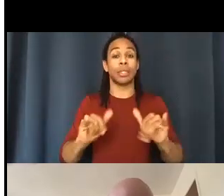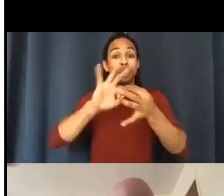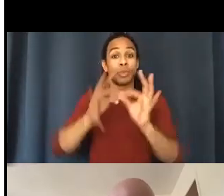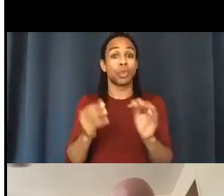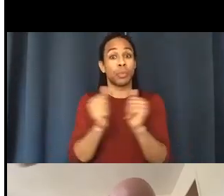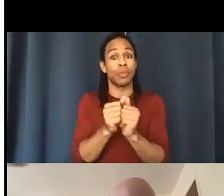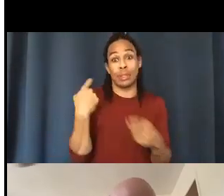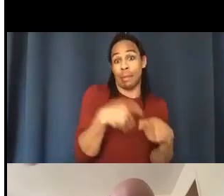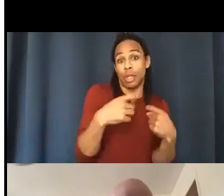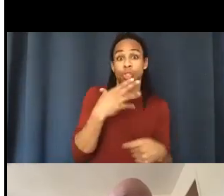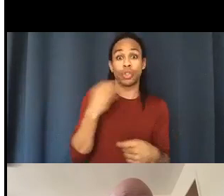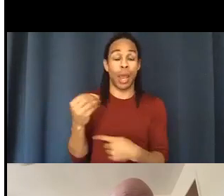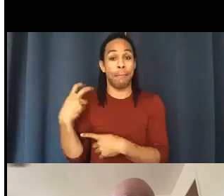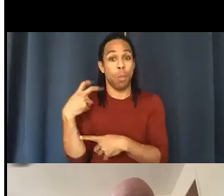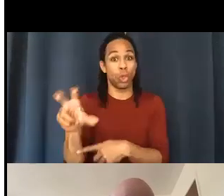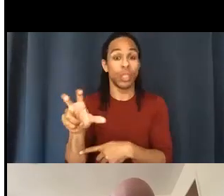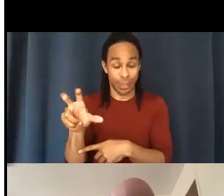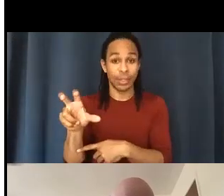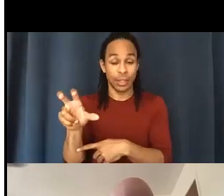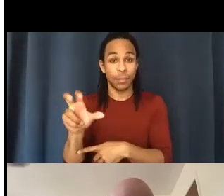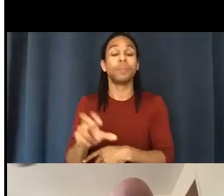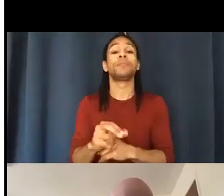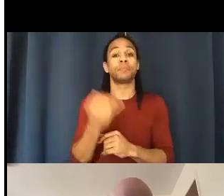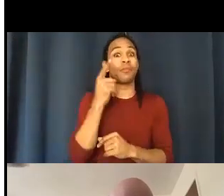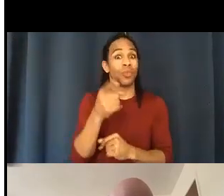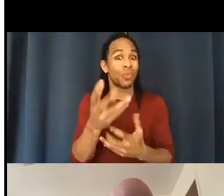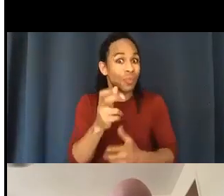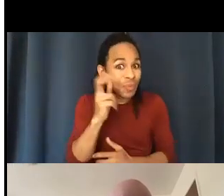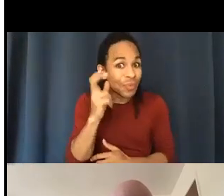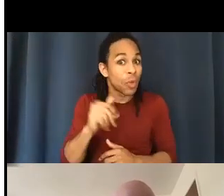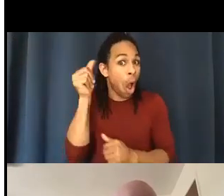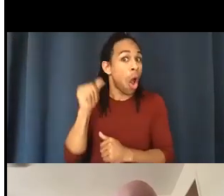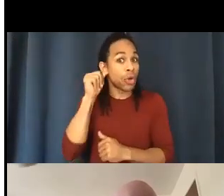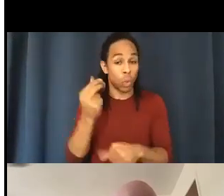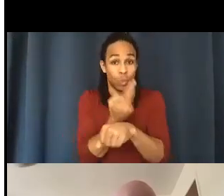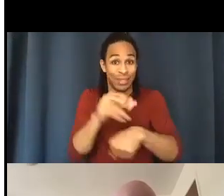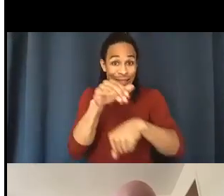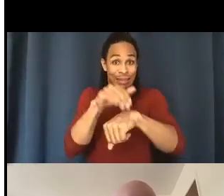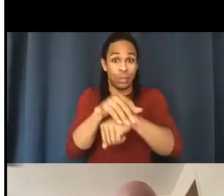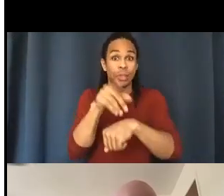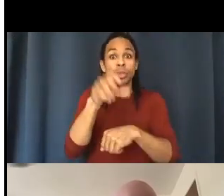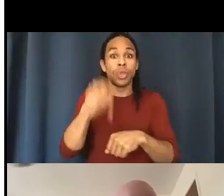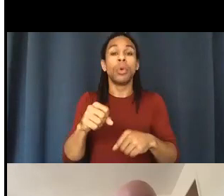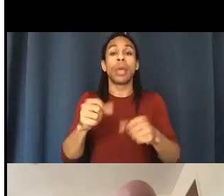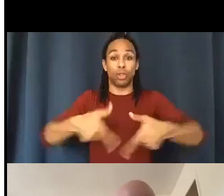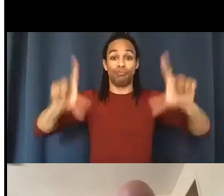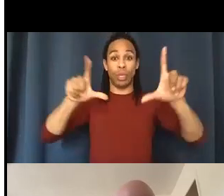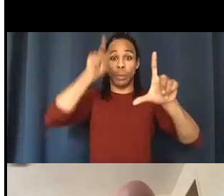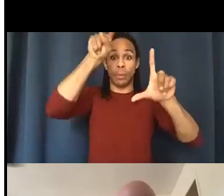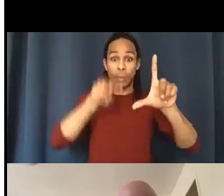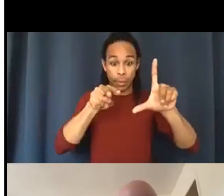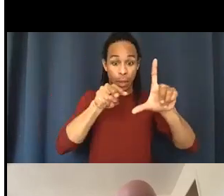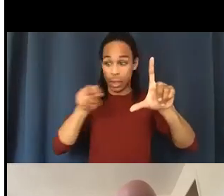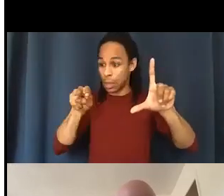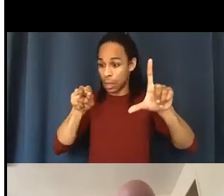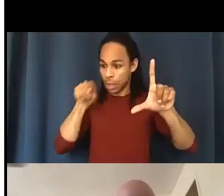and Portuguese. If you want to hear the audio in English, go to the bottom of your screen a little bit to the right,